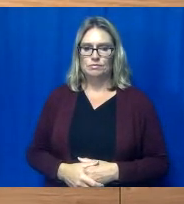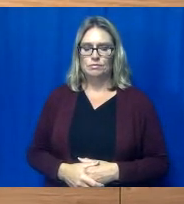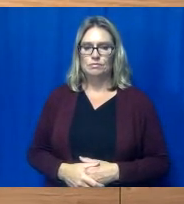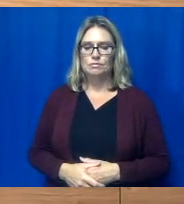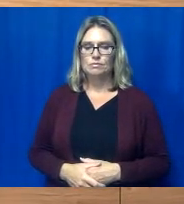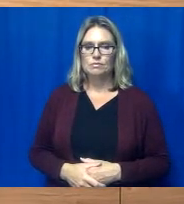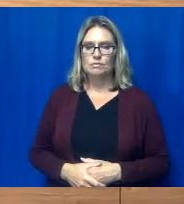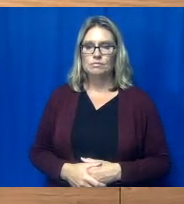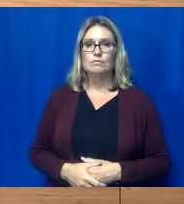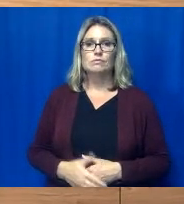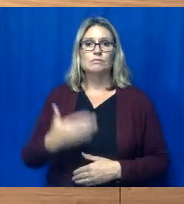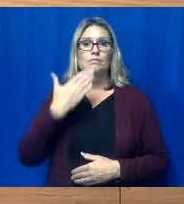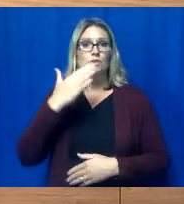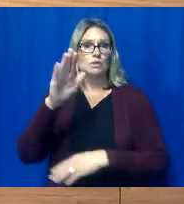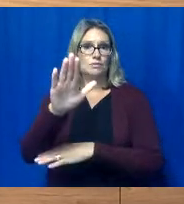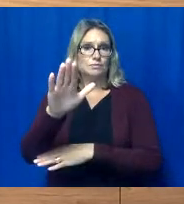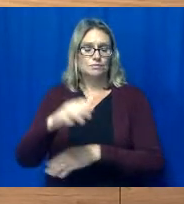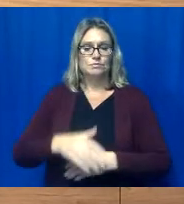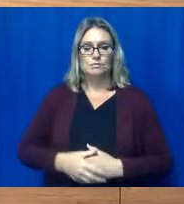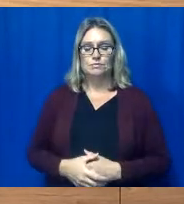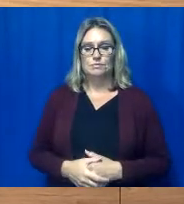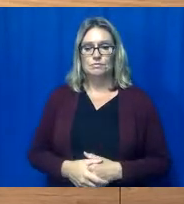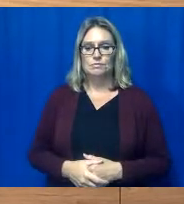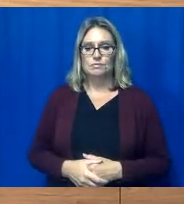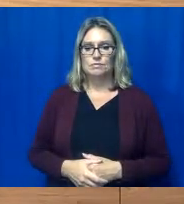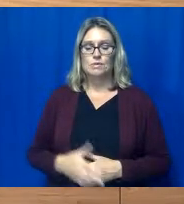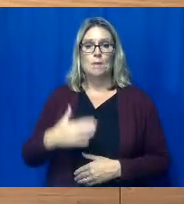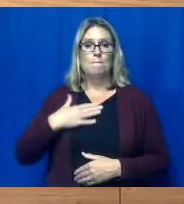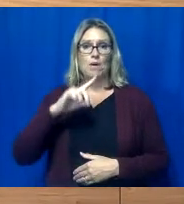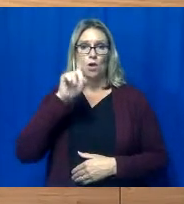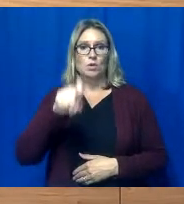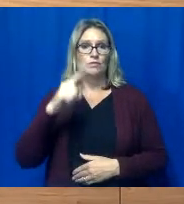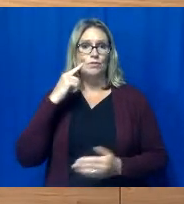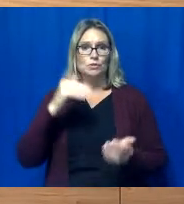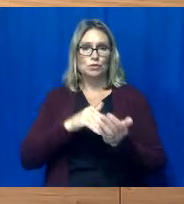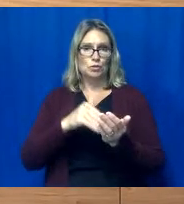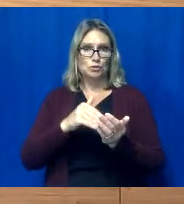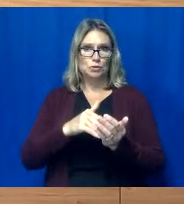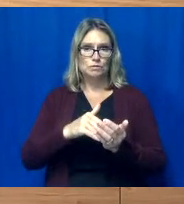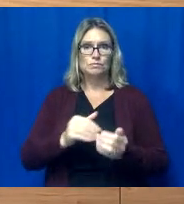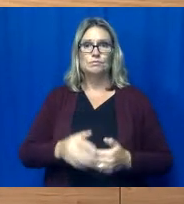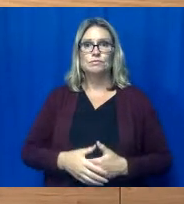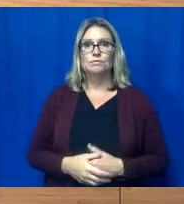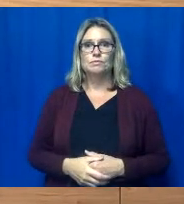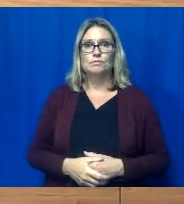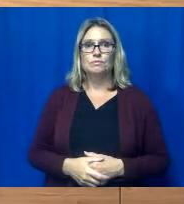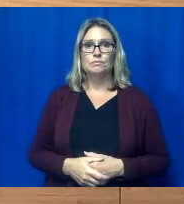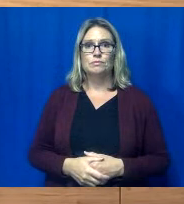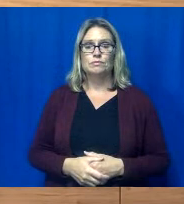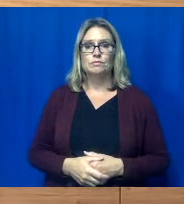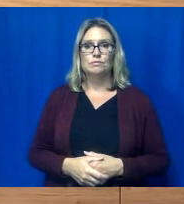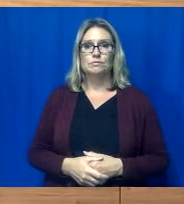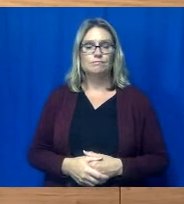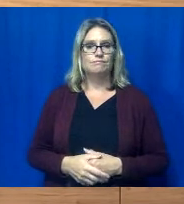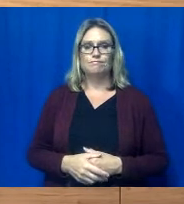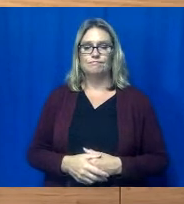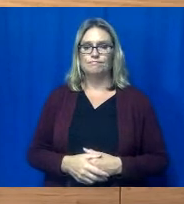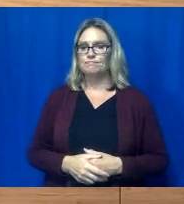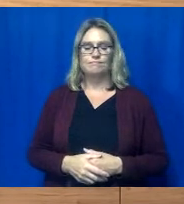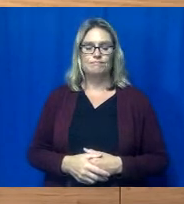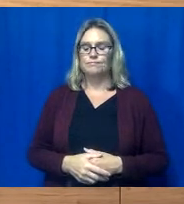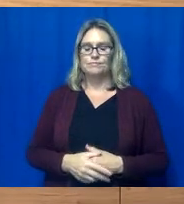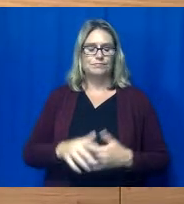Good day. My question is for Dr. Desrosiers. There are many people who have talked about the